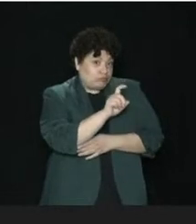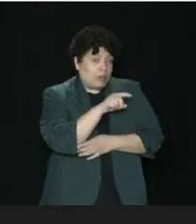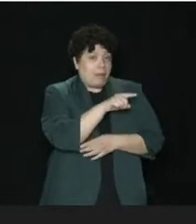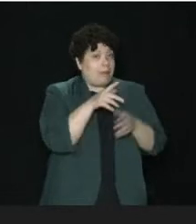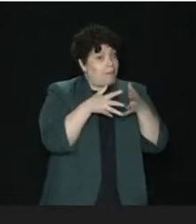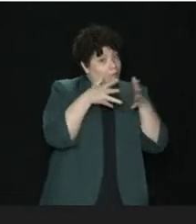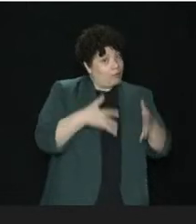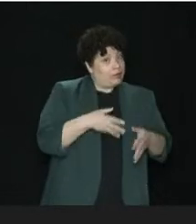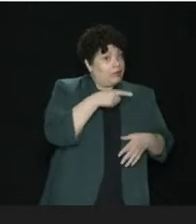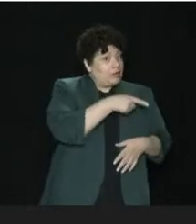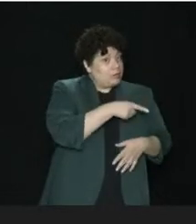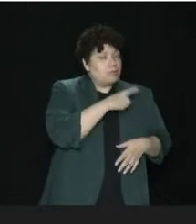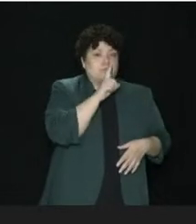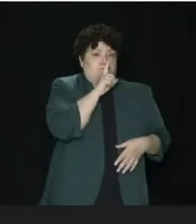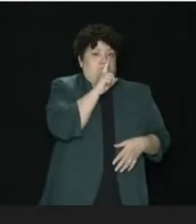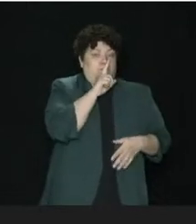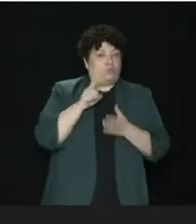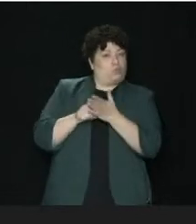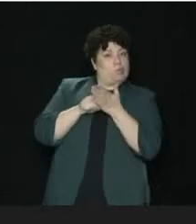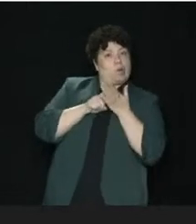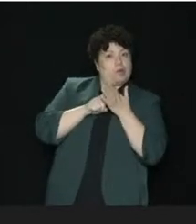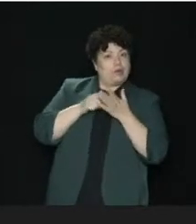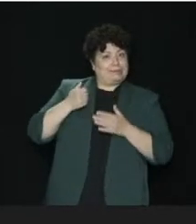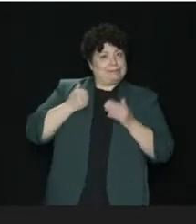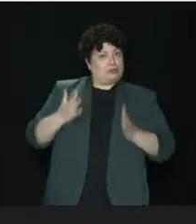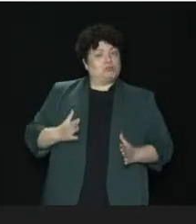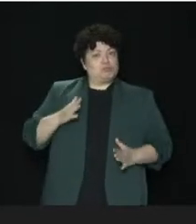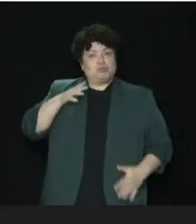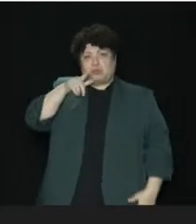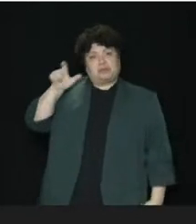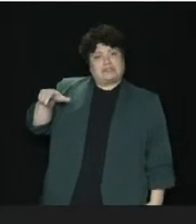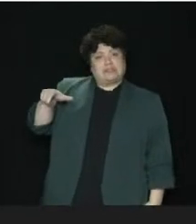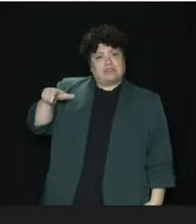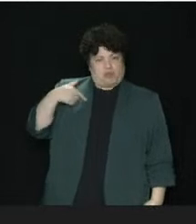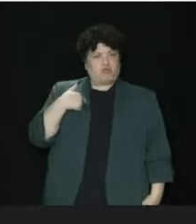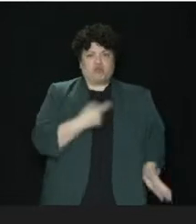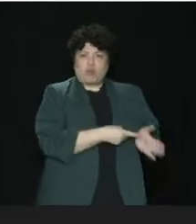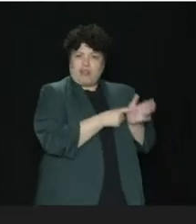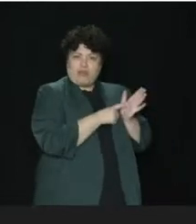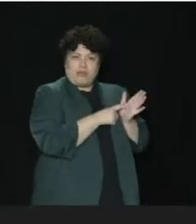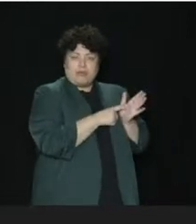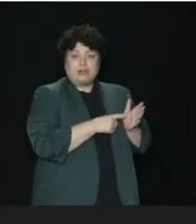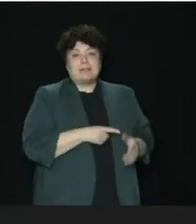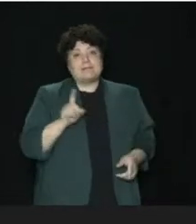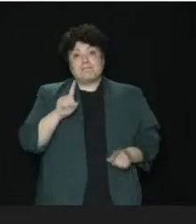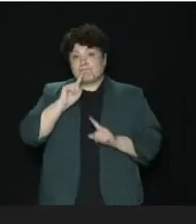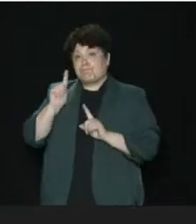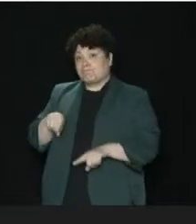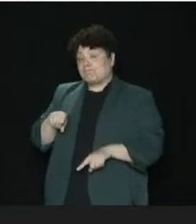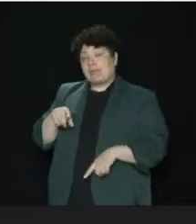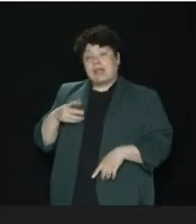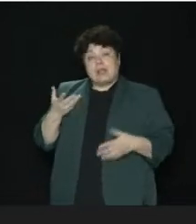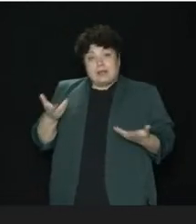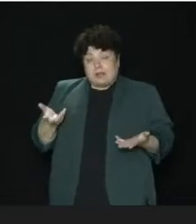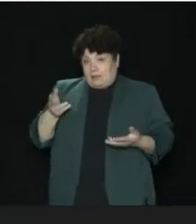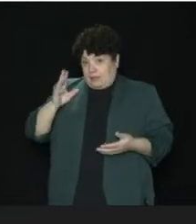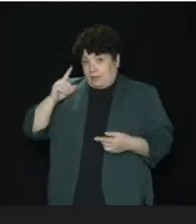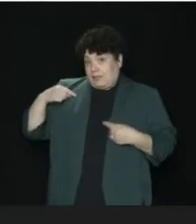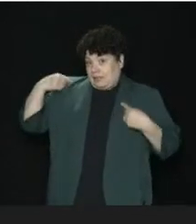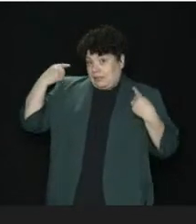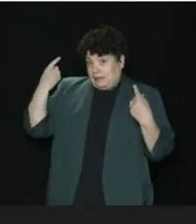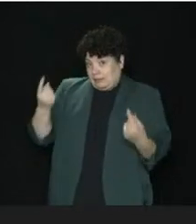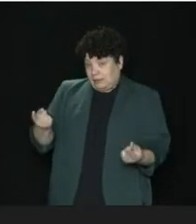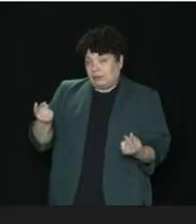to necessarily require one of us? Answer. Well, we have seen from the outset that we are trying